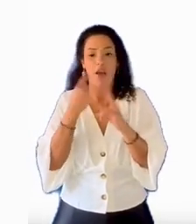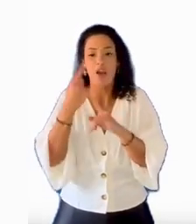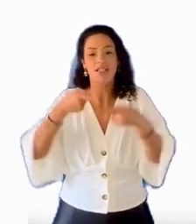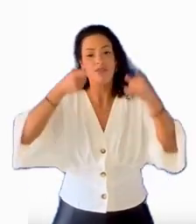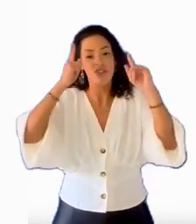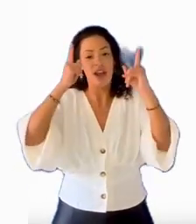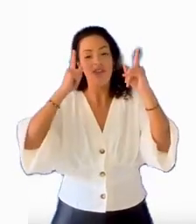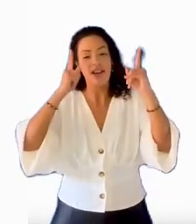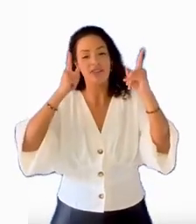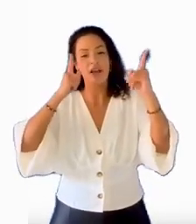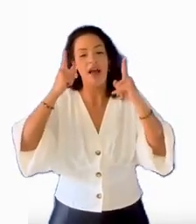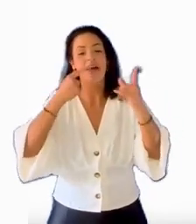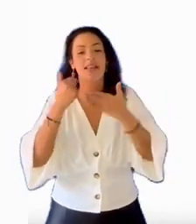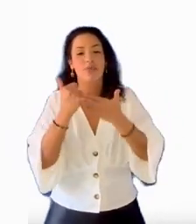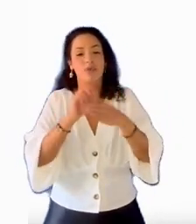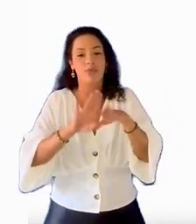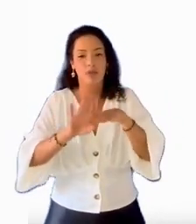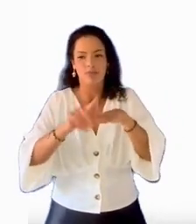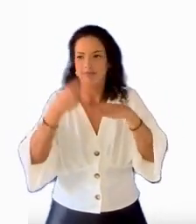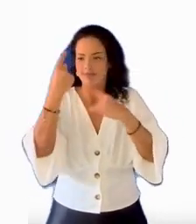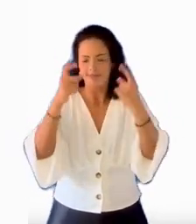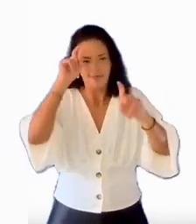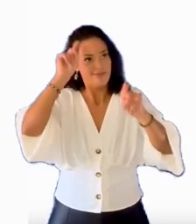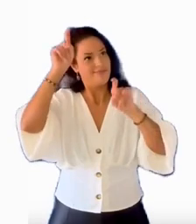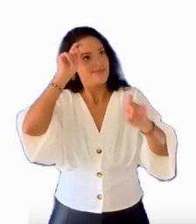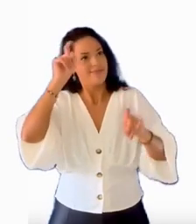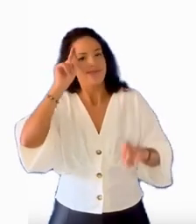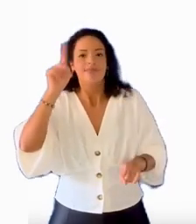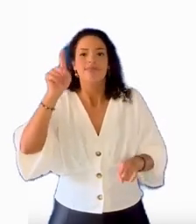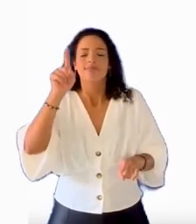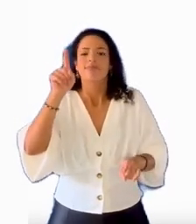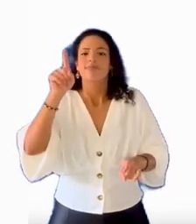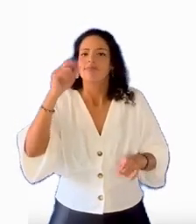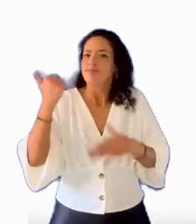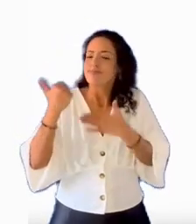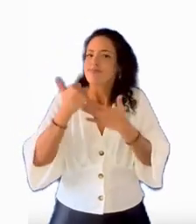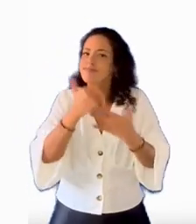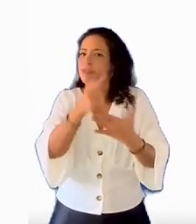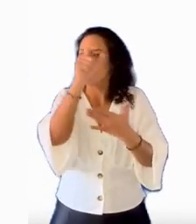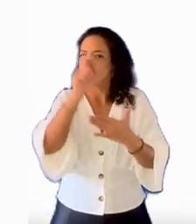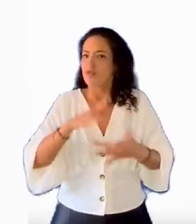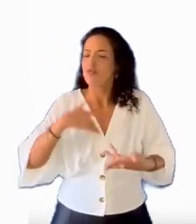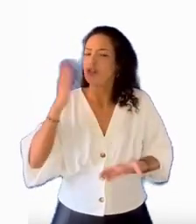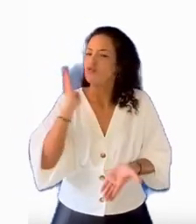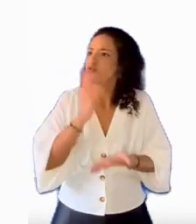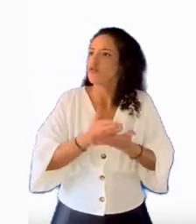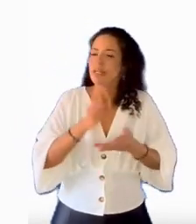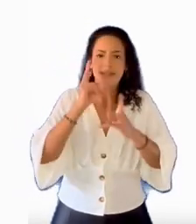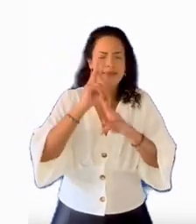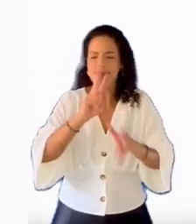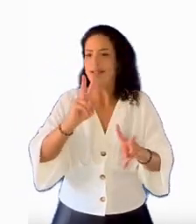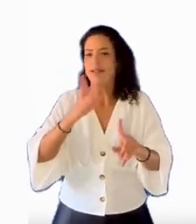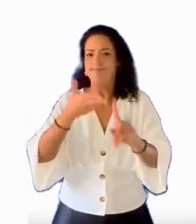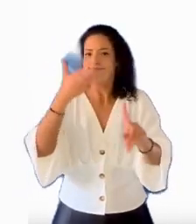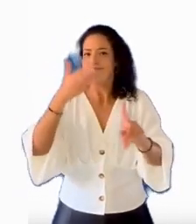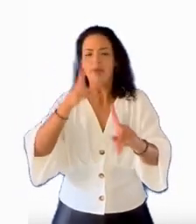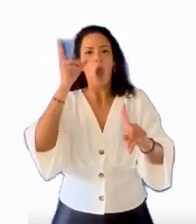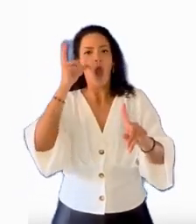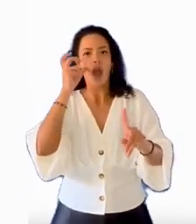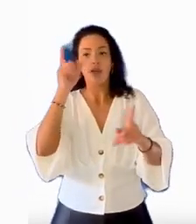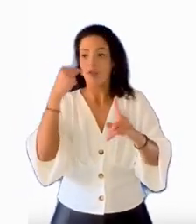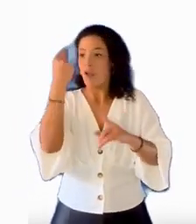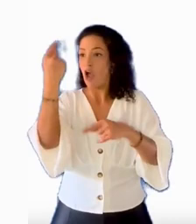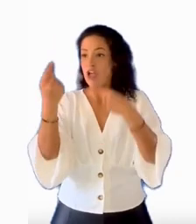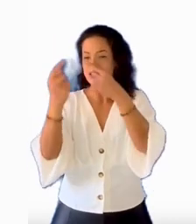Services. Her ability to generate ideas which enable someone to feel truly heard, seen, and understood is limitless. She searches